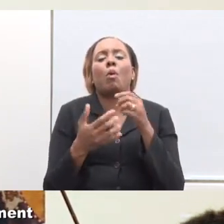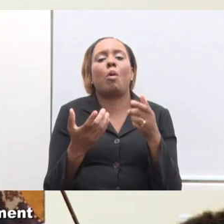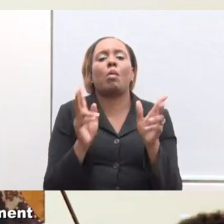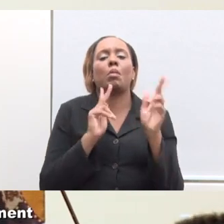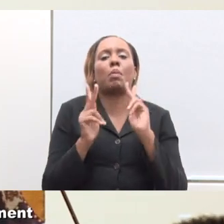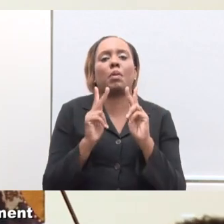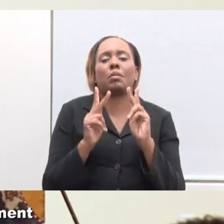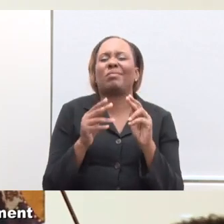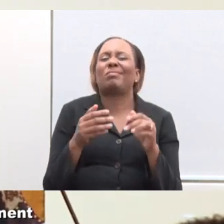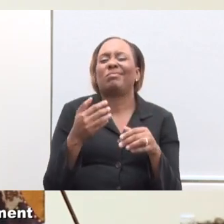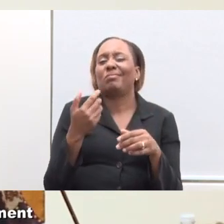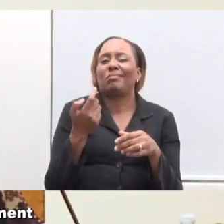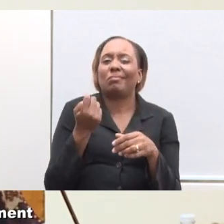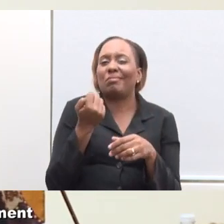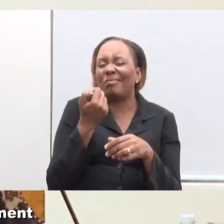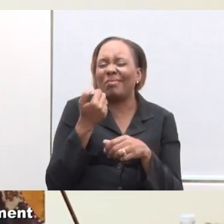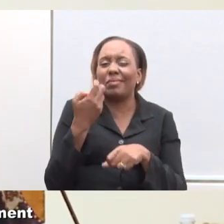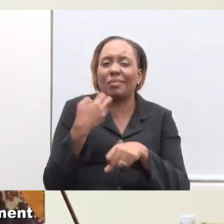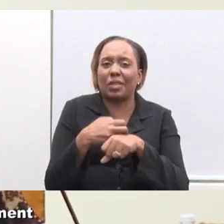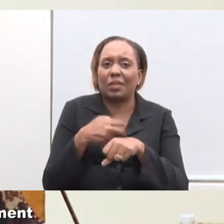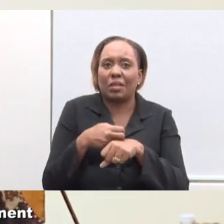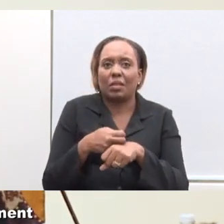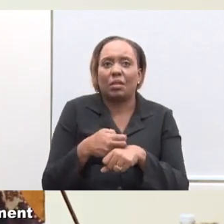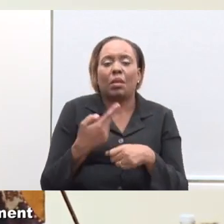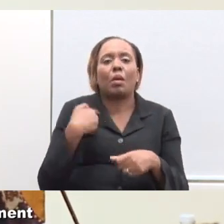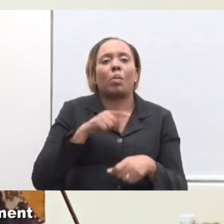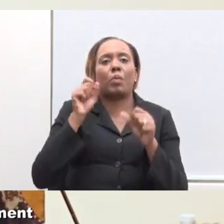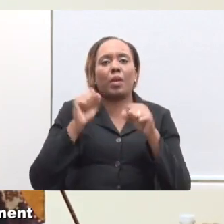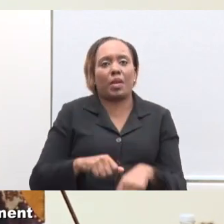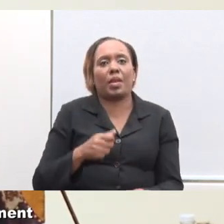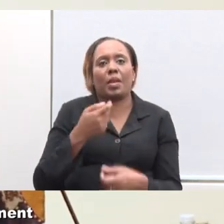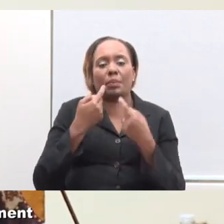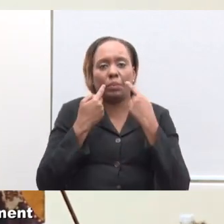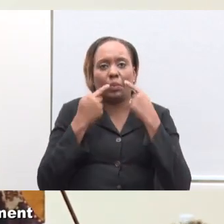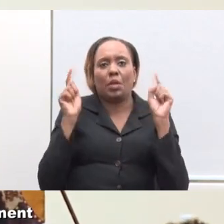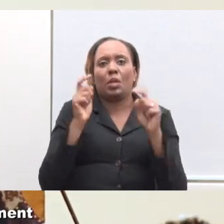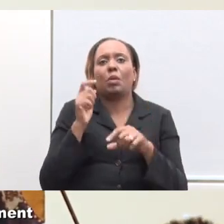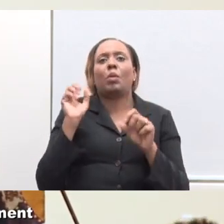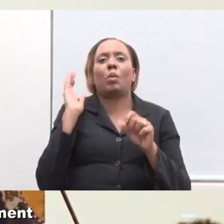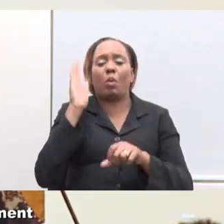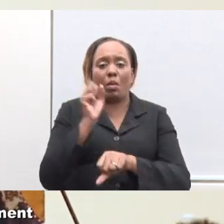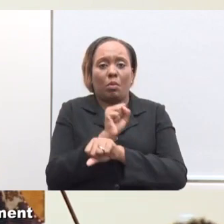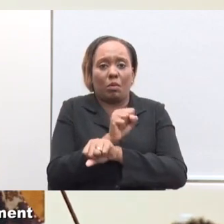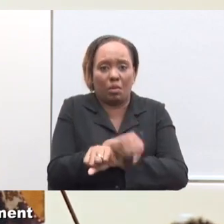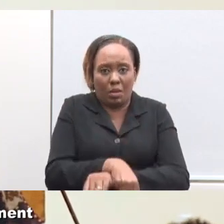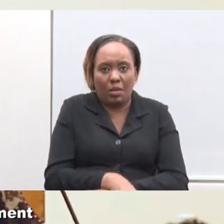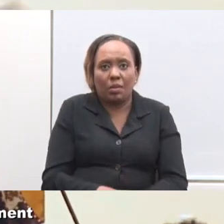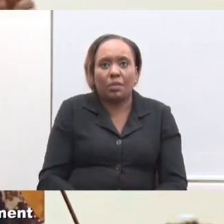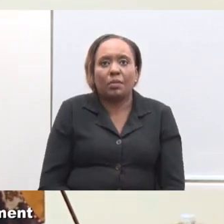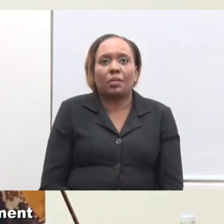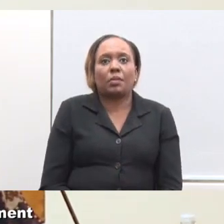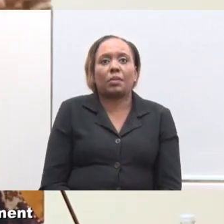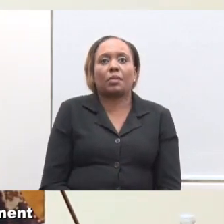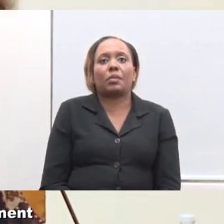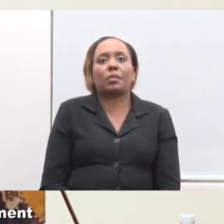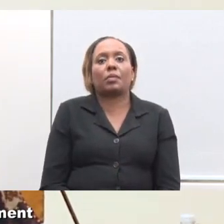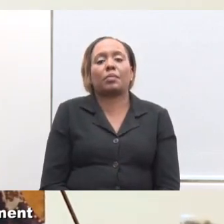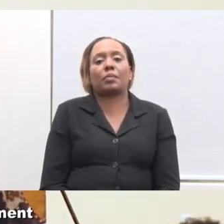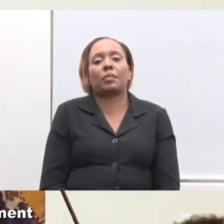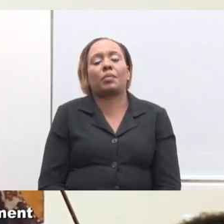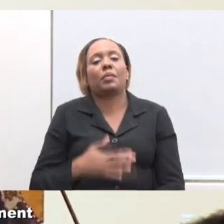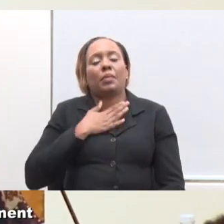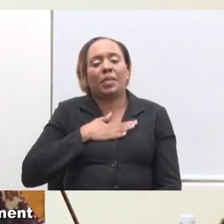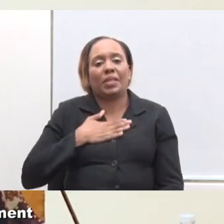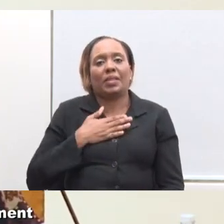make it a little difficult, but I know we can get by through this too. And all I'm asking, therefore, let us have